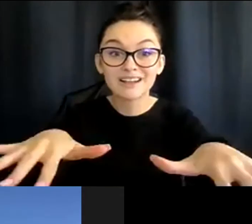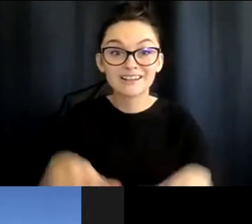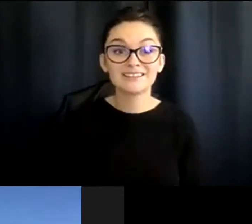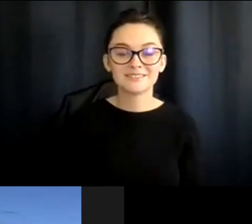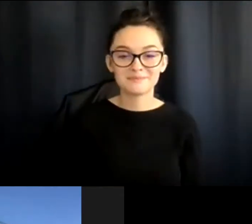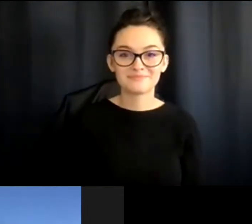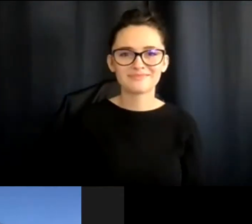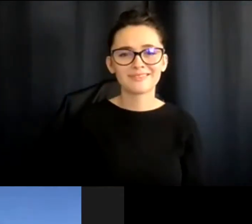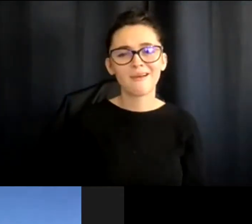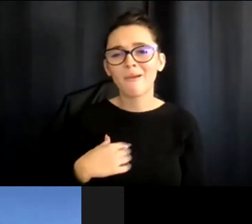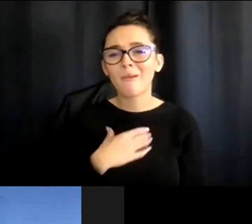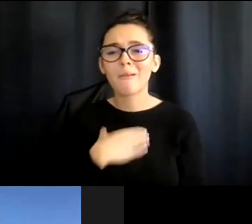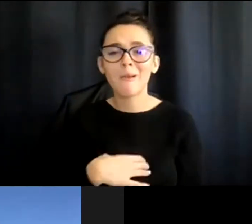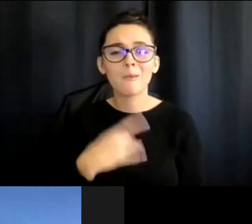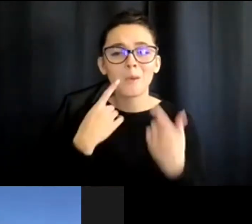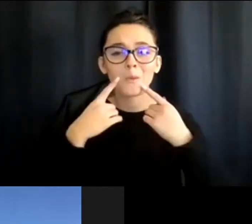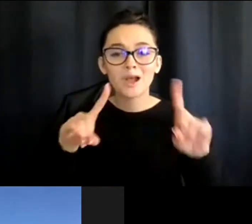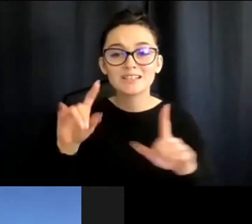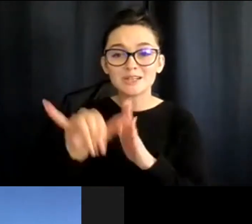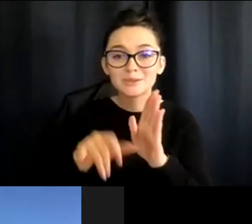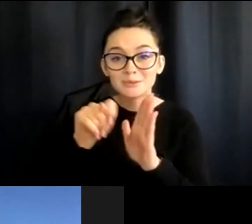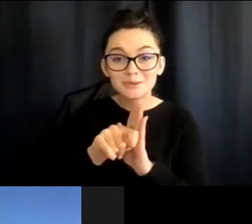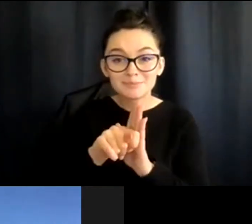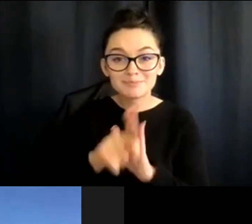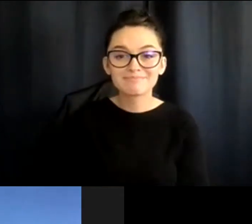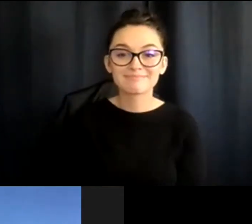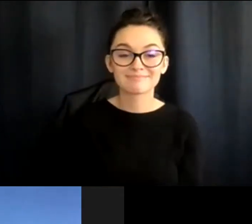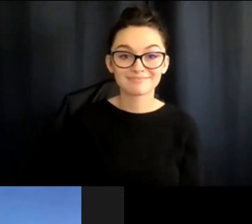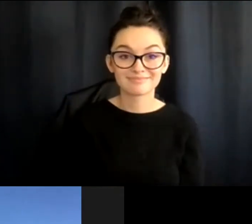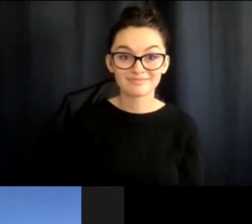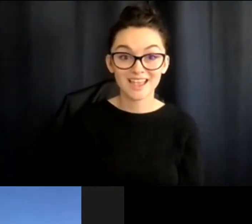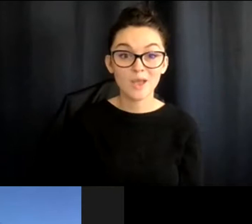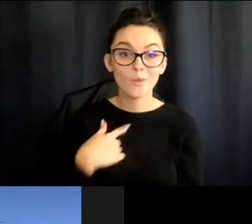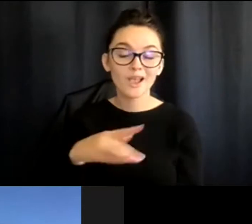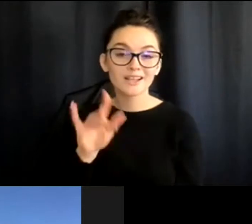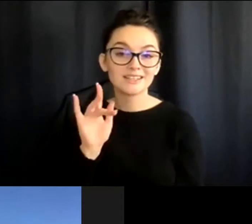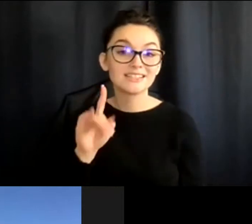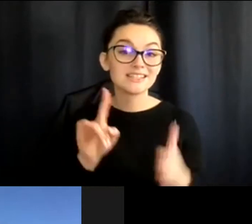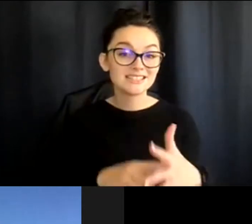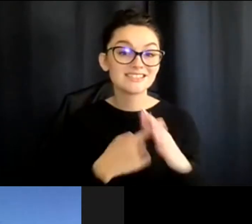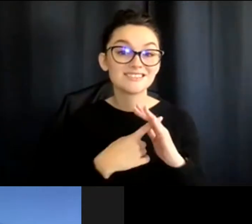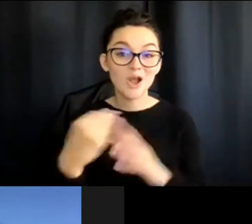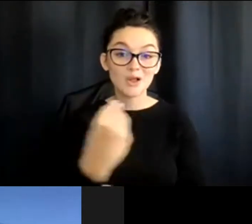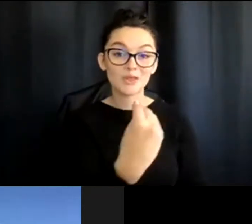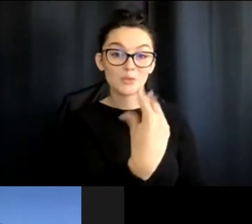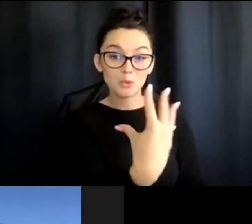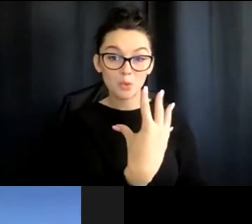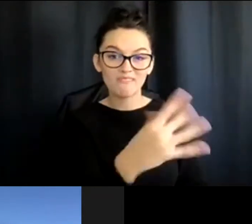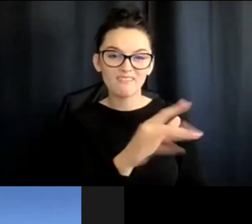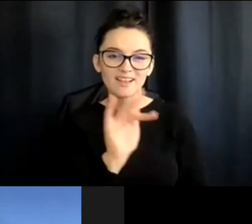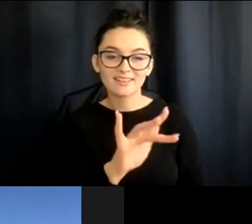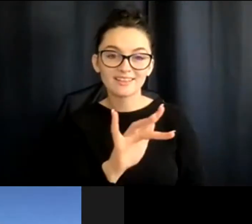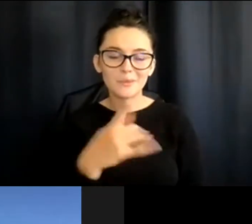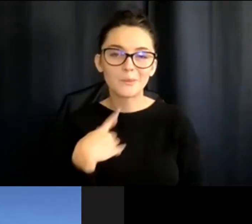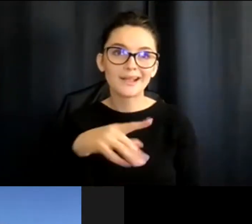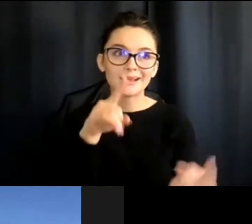YouTube. And we are going to go ahead and play our recording. We got to meet with Miss Carrie 2